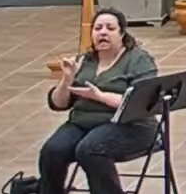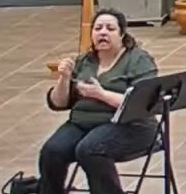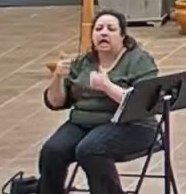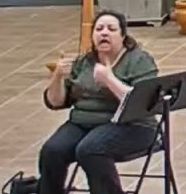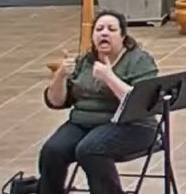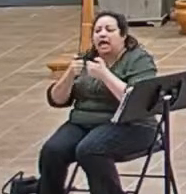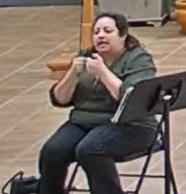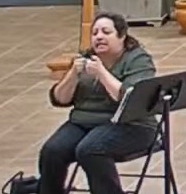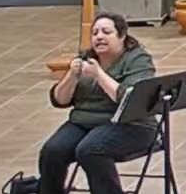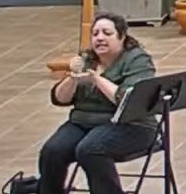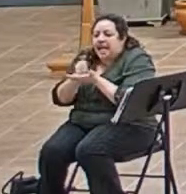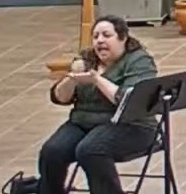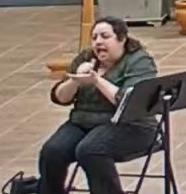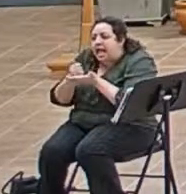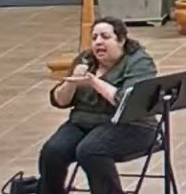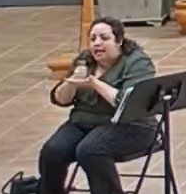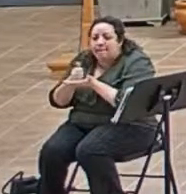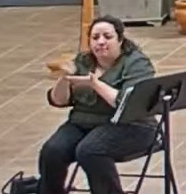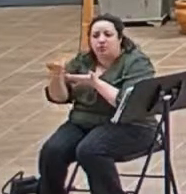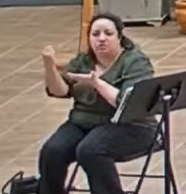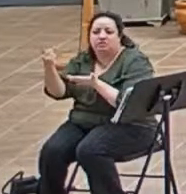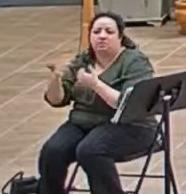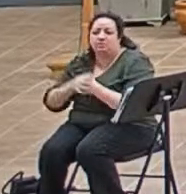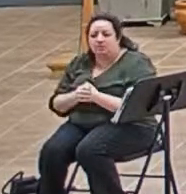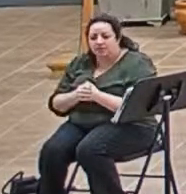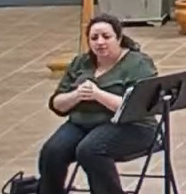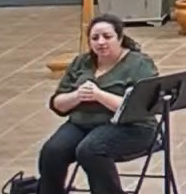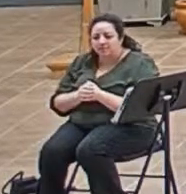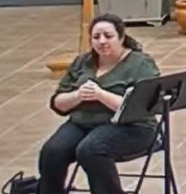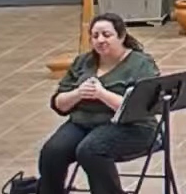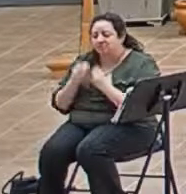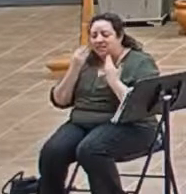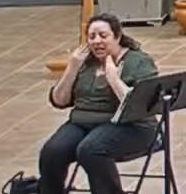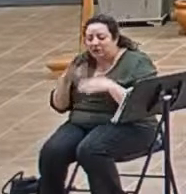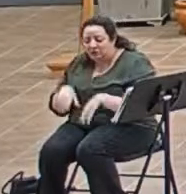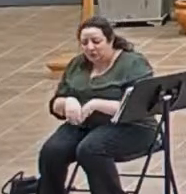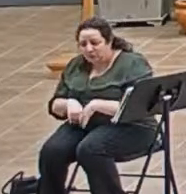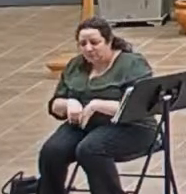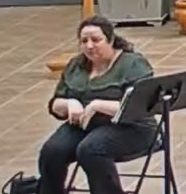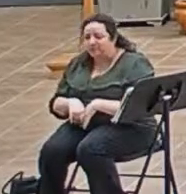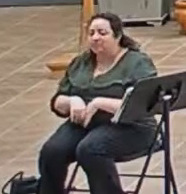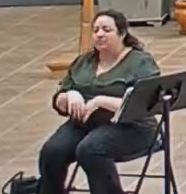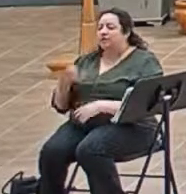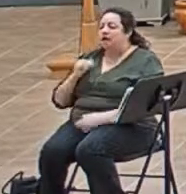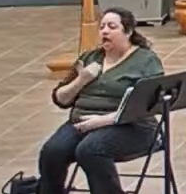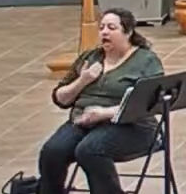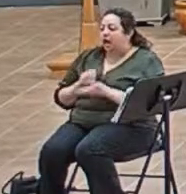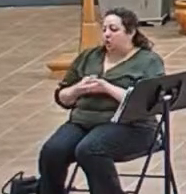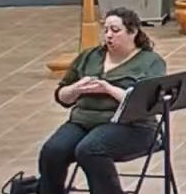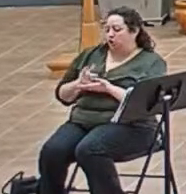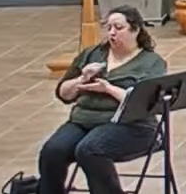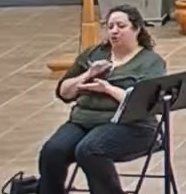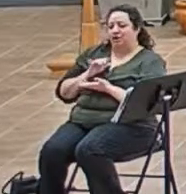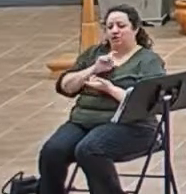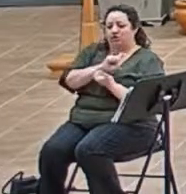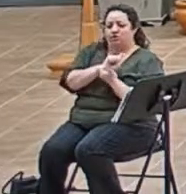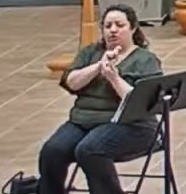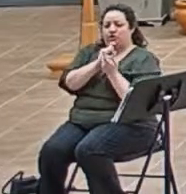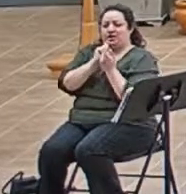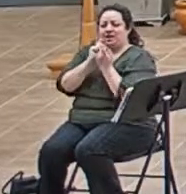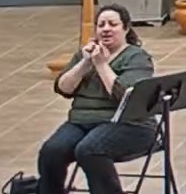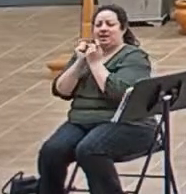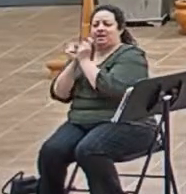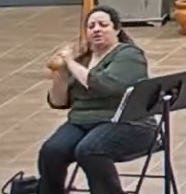probably more like a smartphone or something. I don't know. Our treasure changes as we age, but the thing